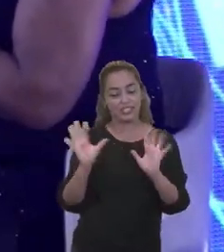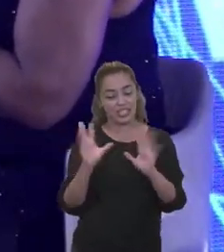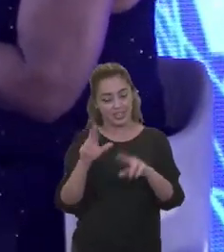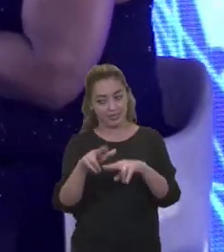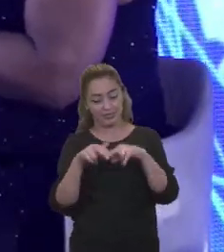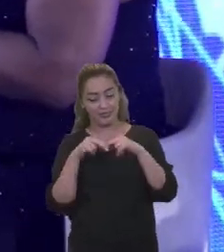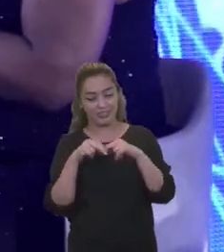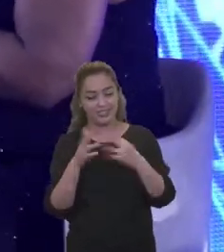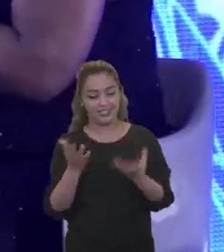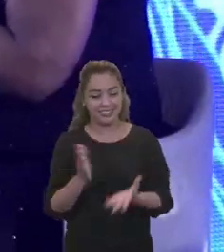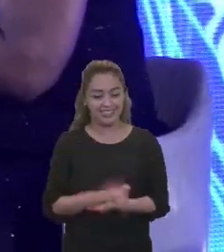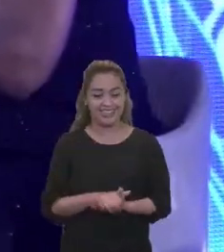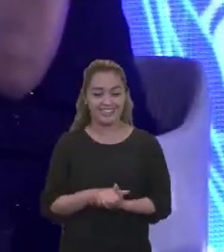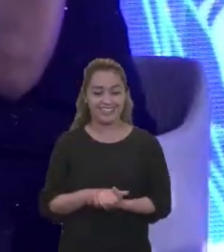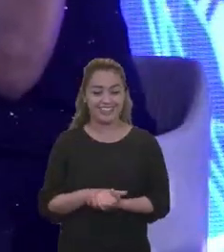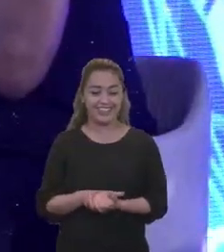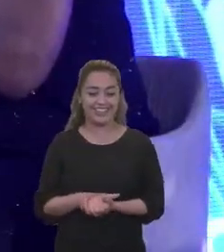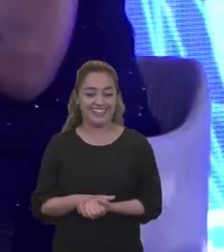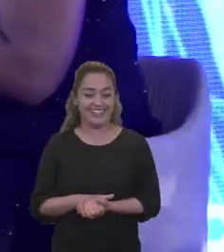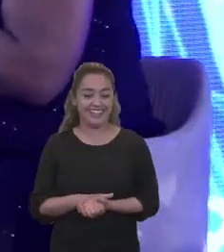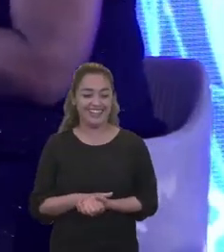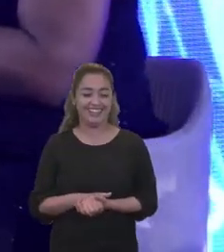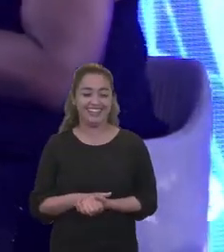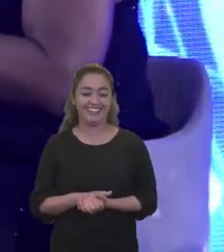So, yeah,